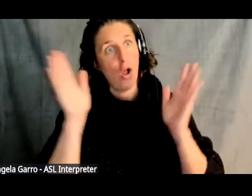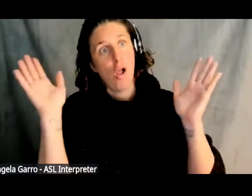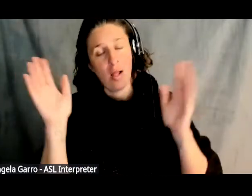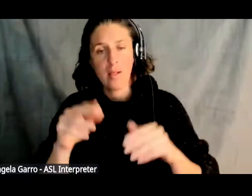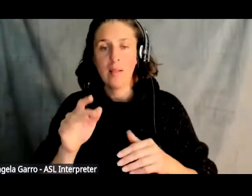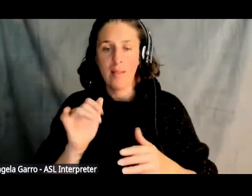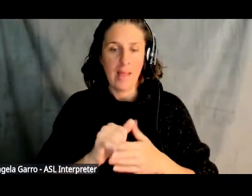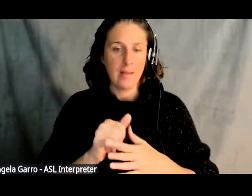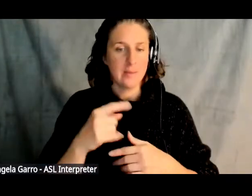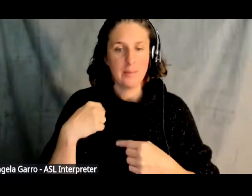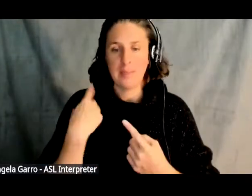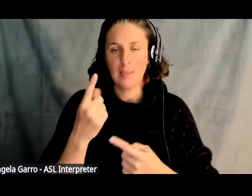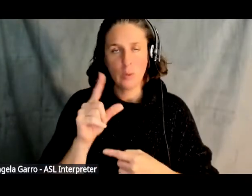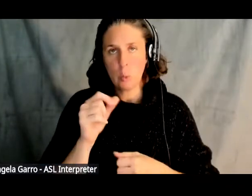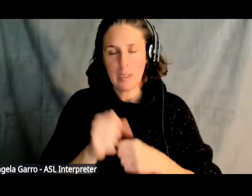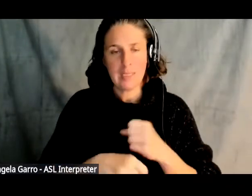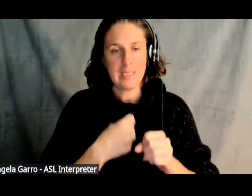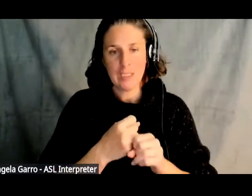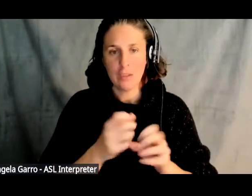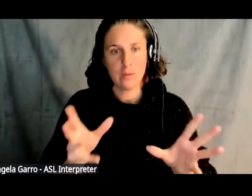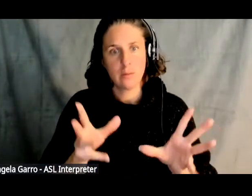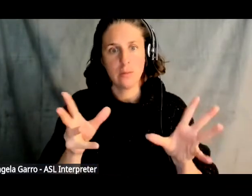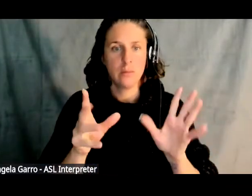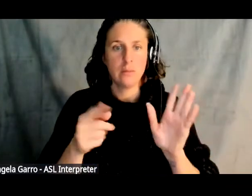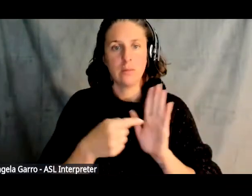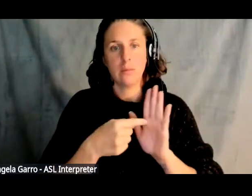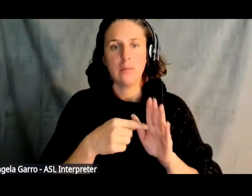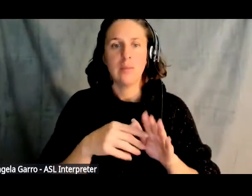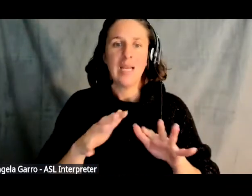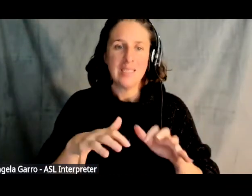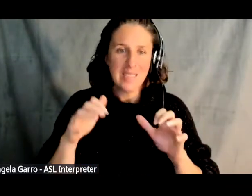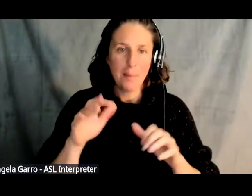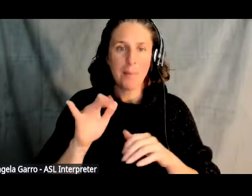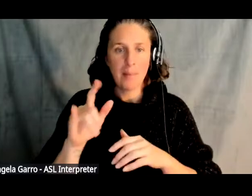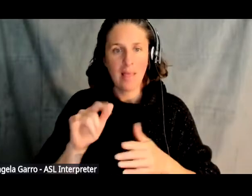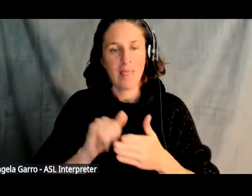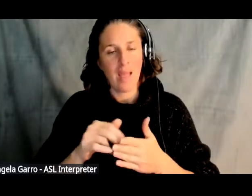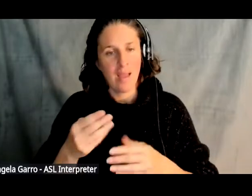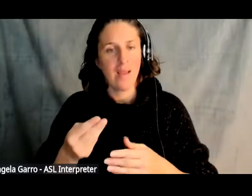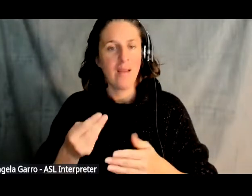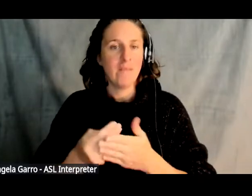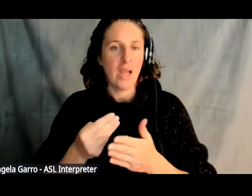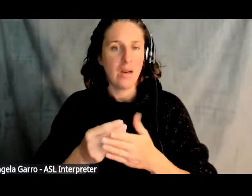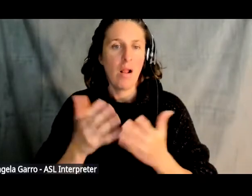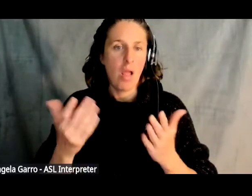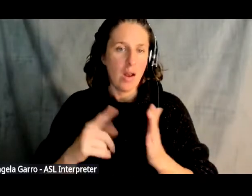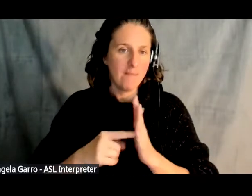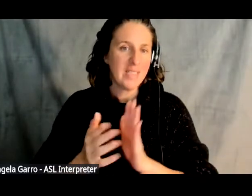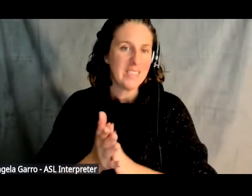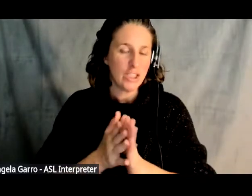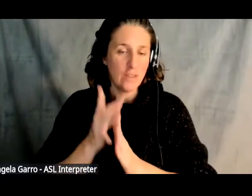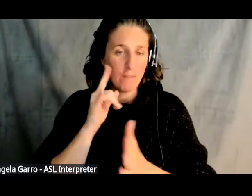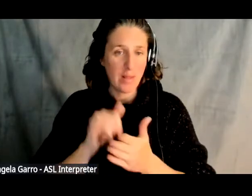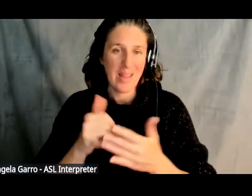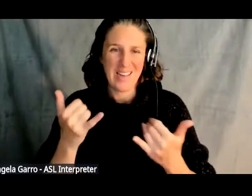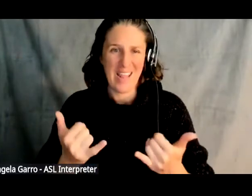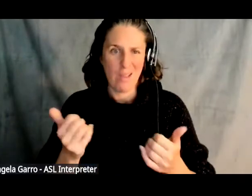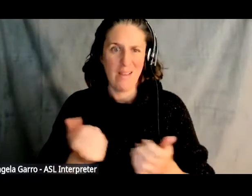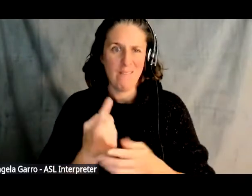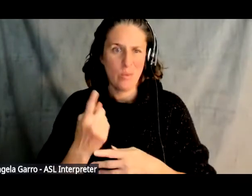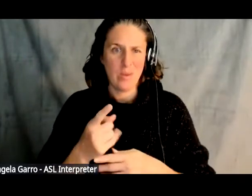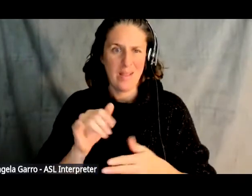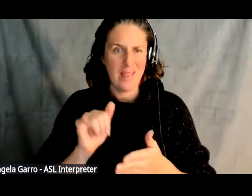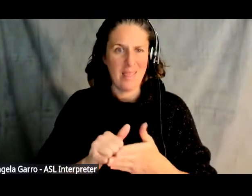mantra for at least the last 20 years with, there were some assembly bills that funded a lot of initiatives around that. And I think, and of course, everybody's now like, well, that pendulum